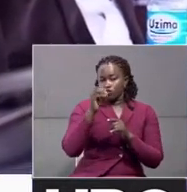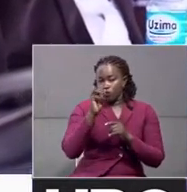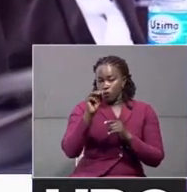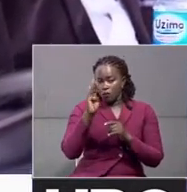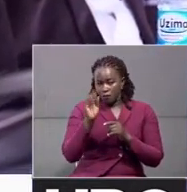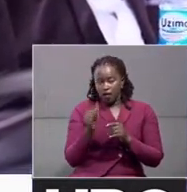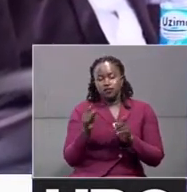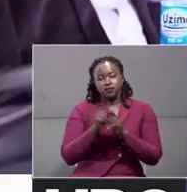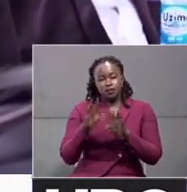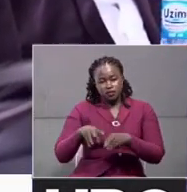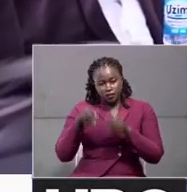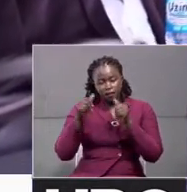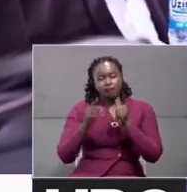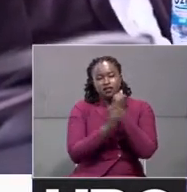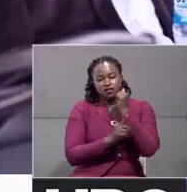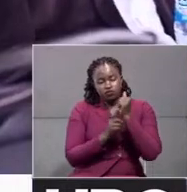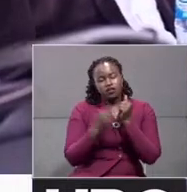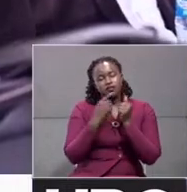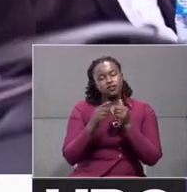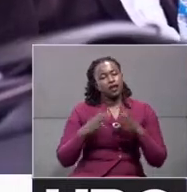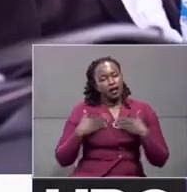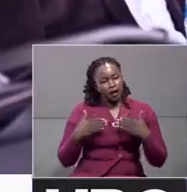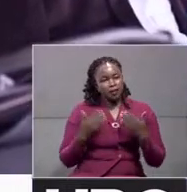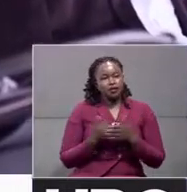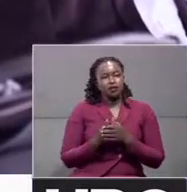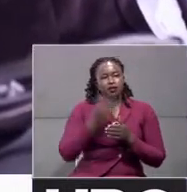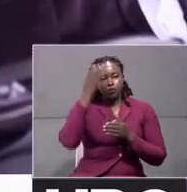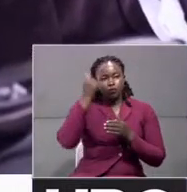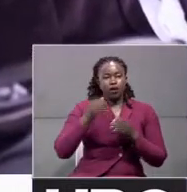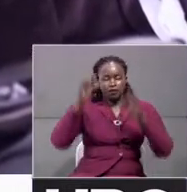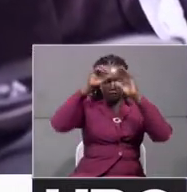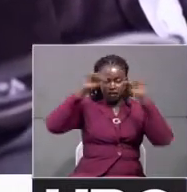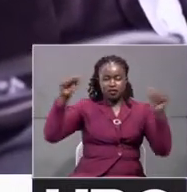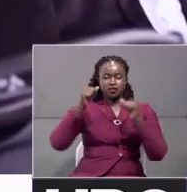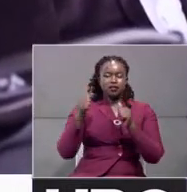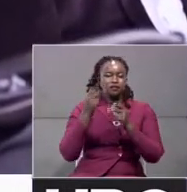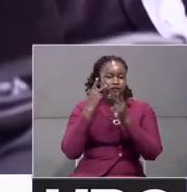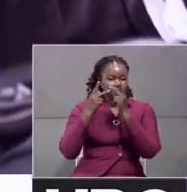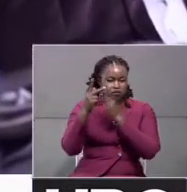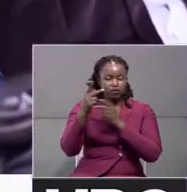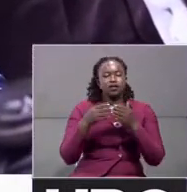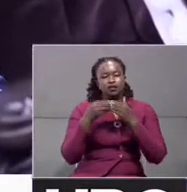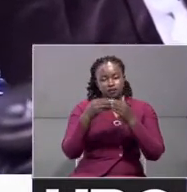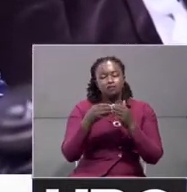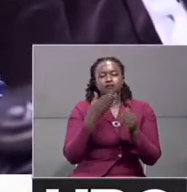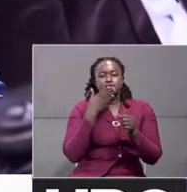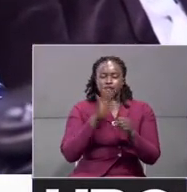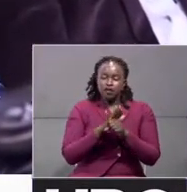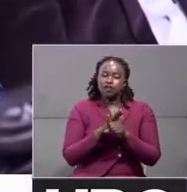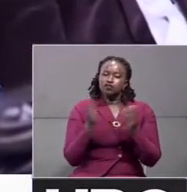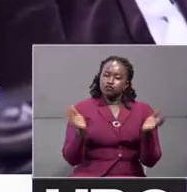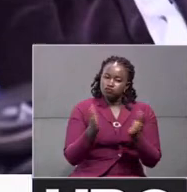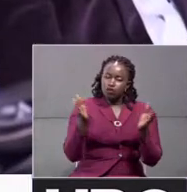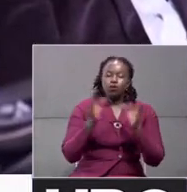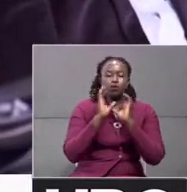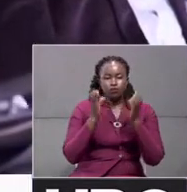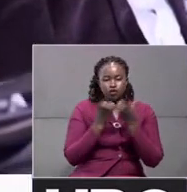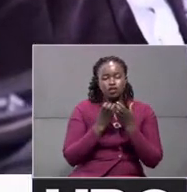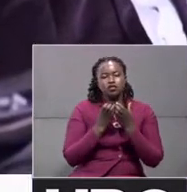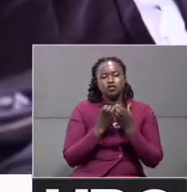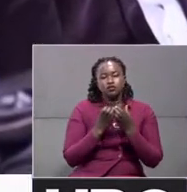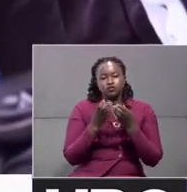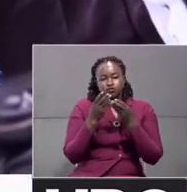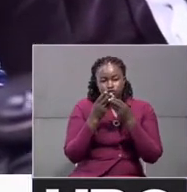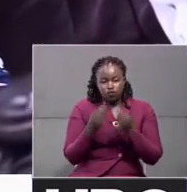Sambabule districts expressed gratitude for the President's visionary leadership and pledge to mobilize communities to embrace